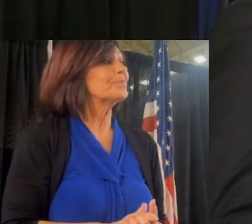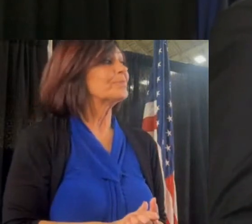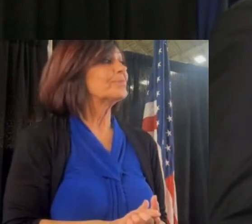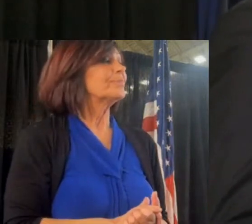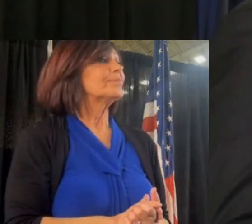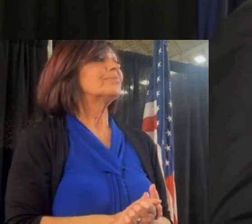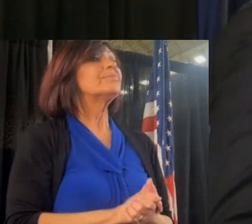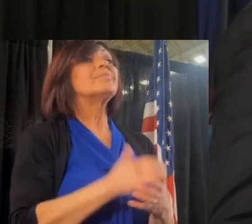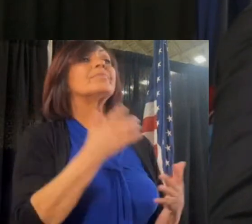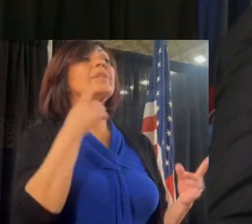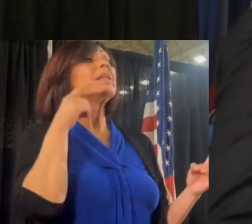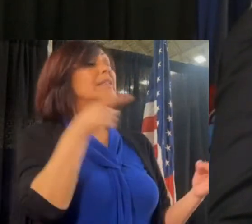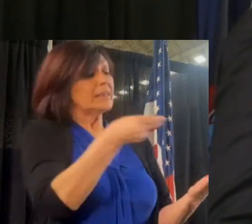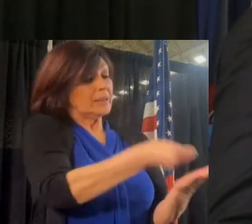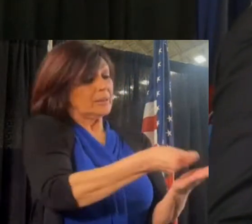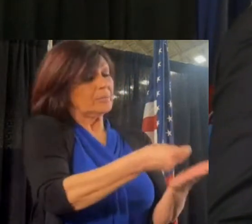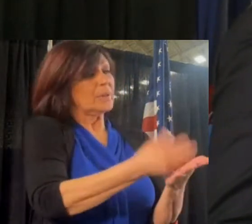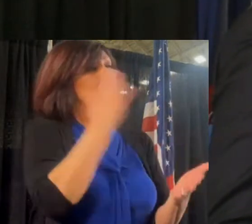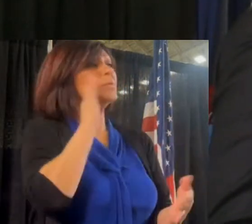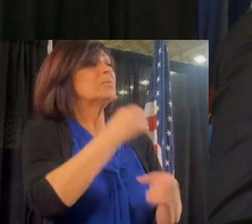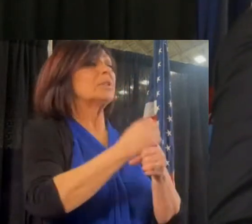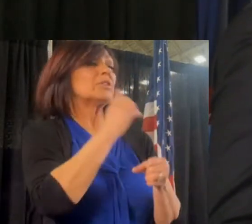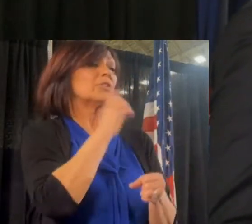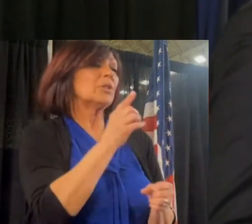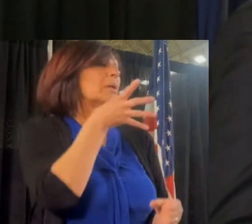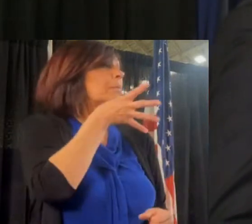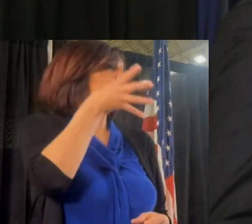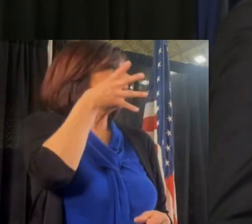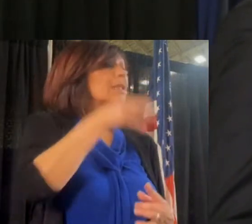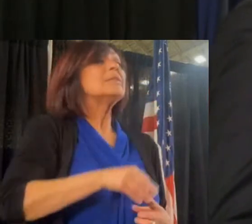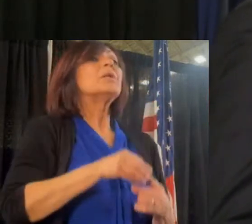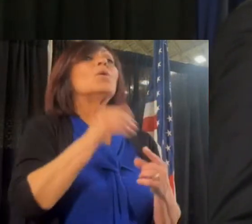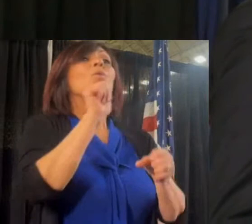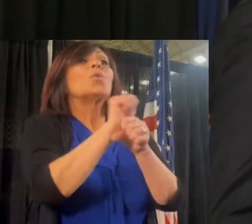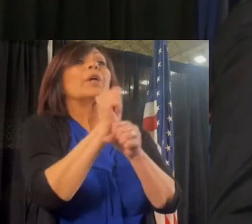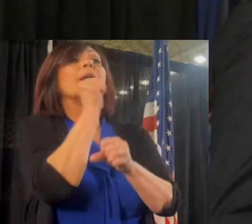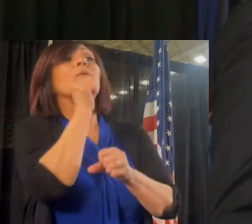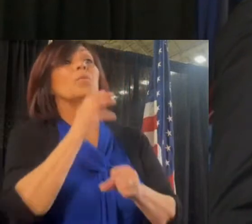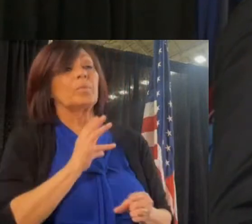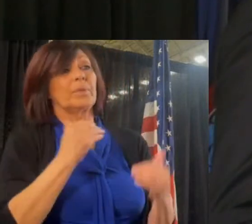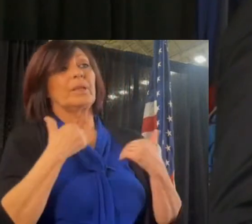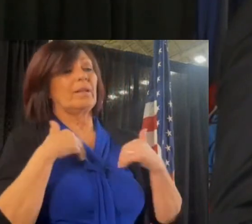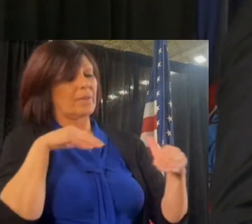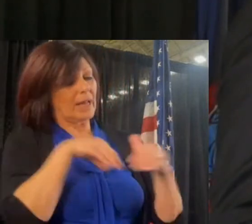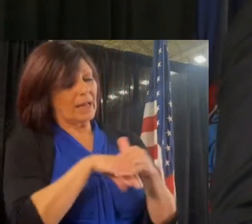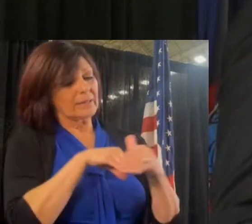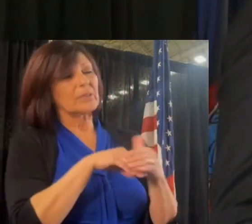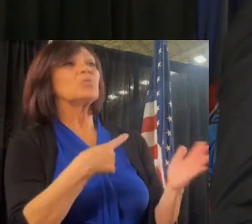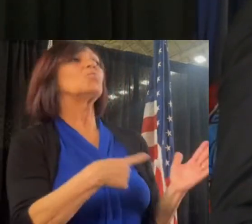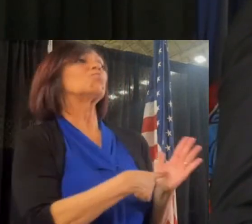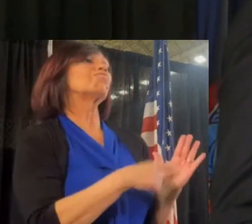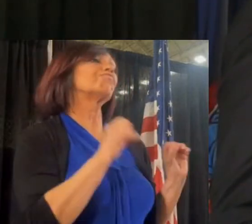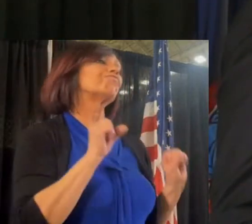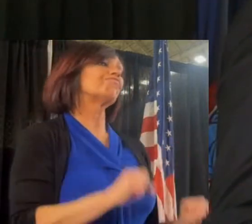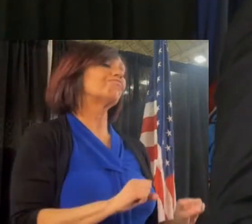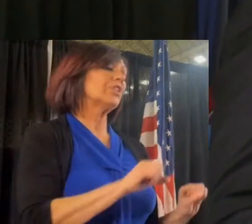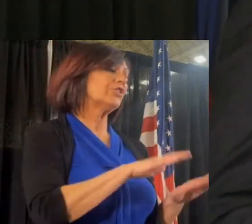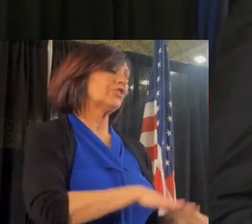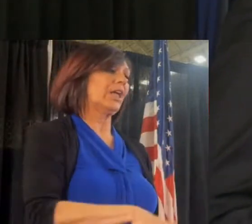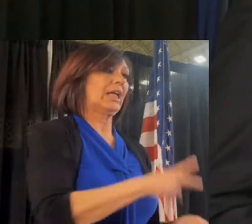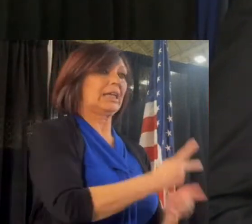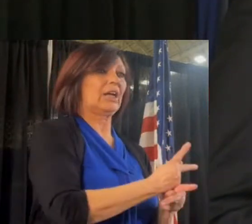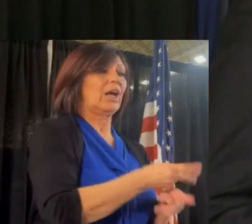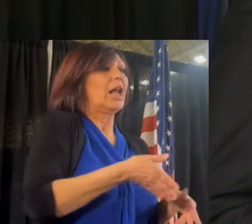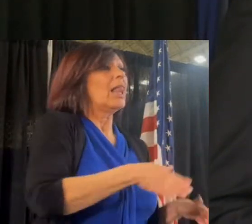Ultimately, these funds will ensure parents, especially working women, have access to affordable child care and enable them